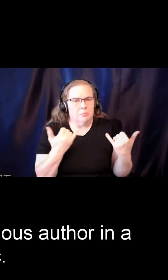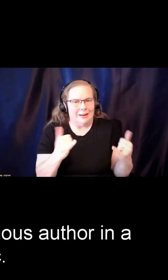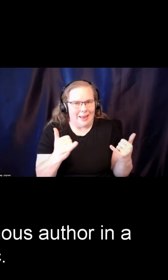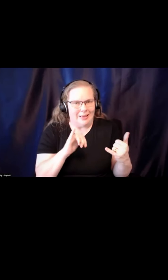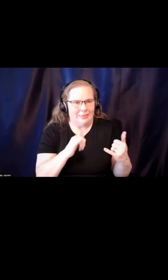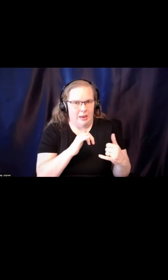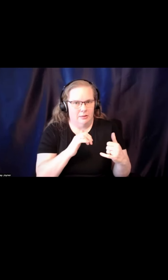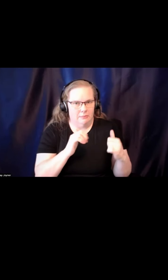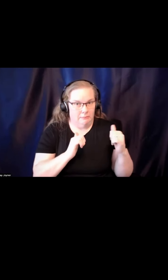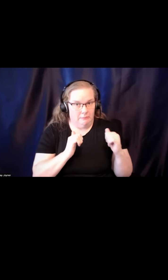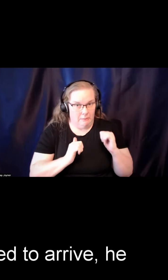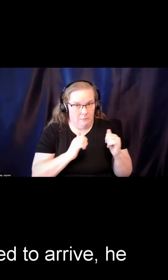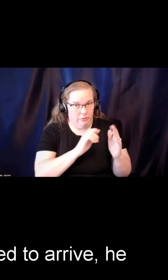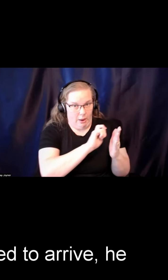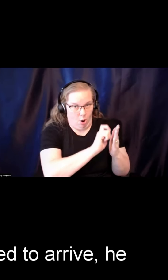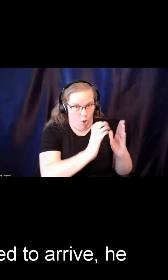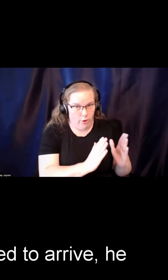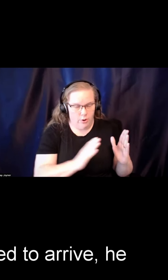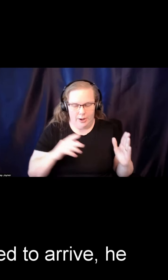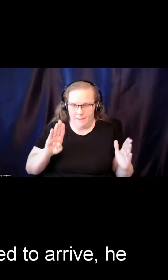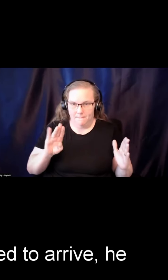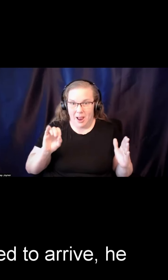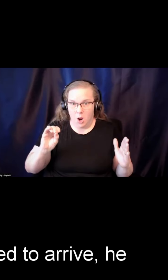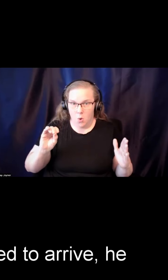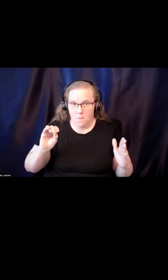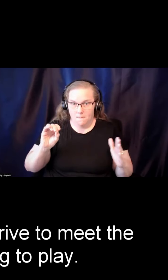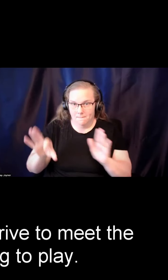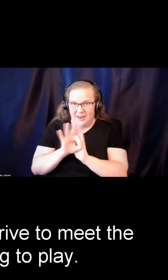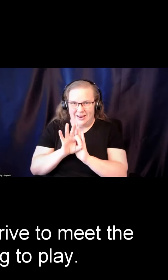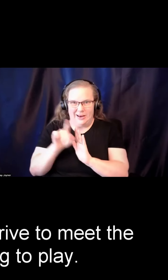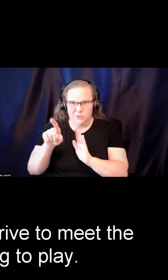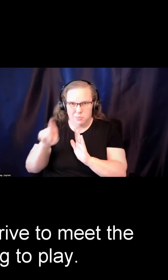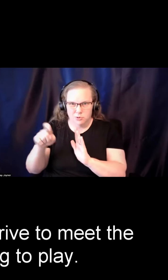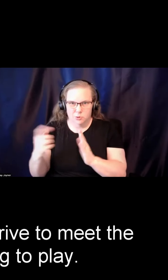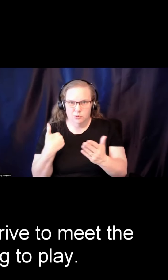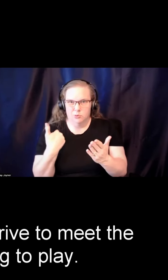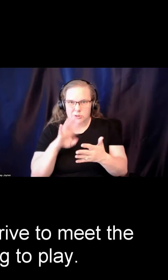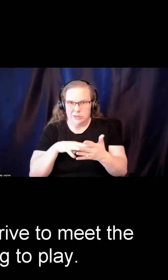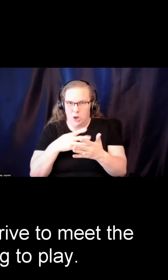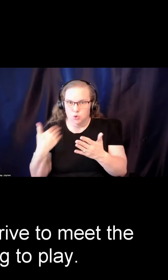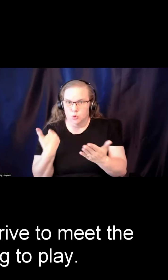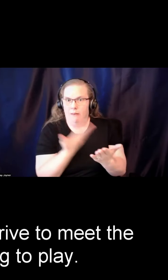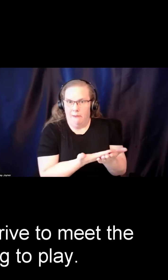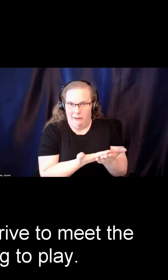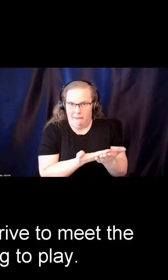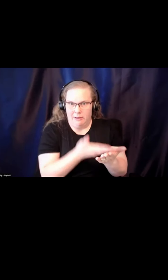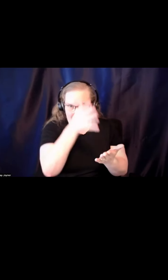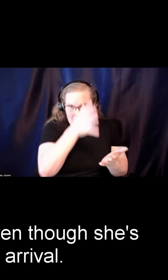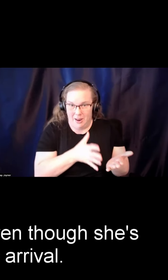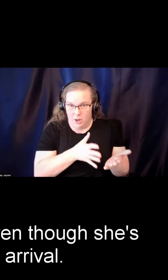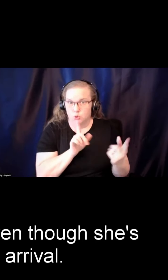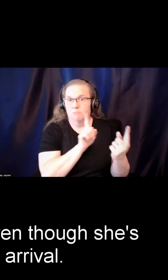a biopic, and who is supposed to arrive. He was scheduled to arrive to meet the man he's going to